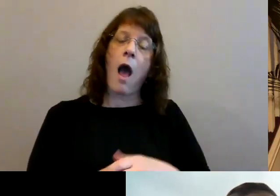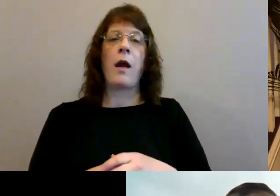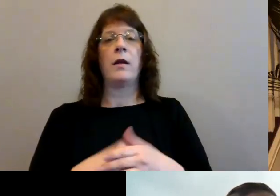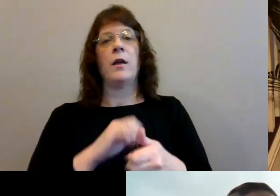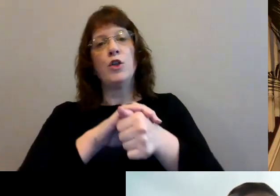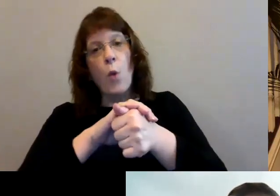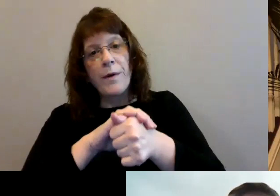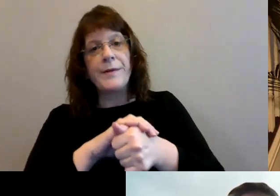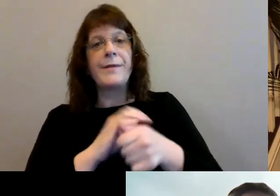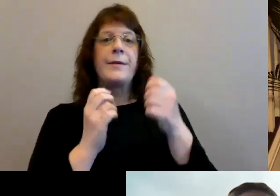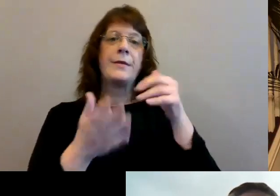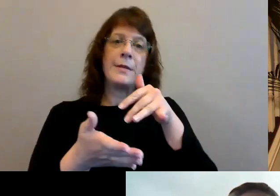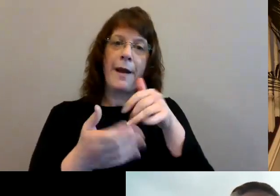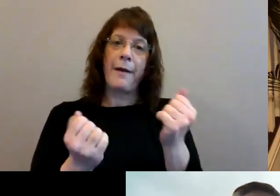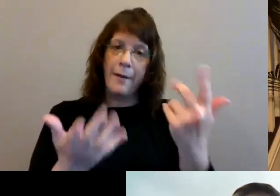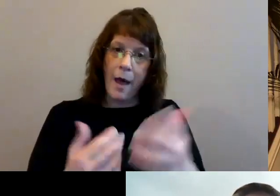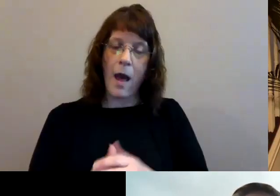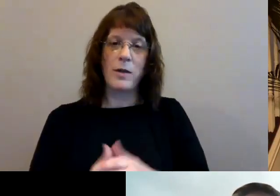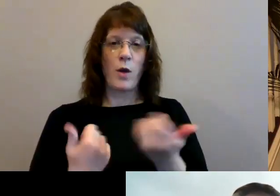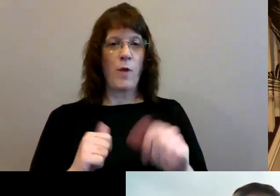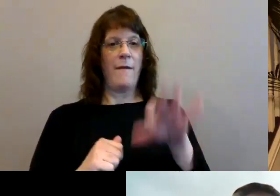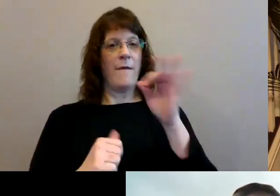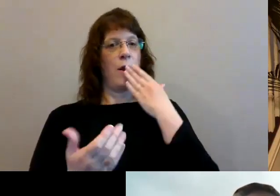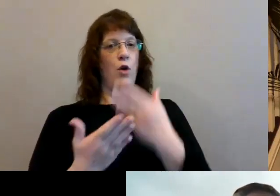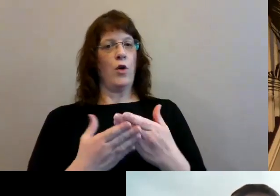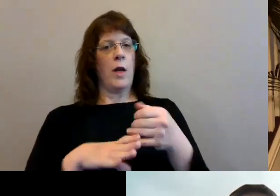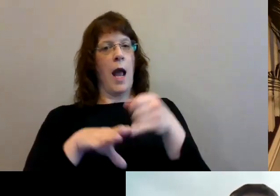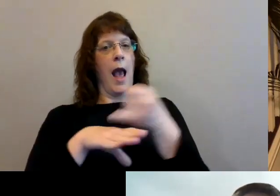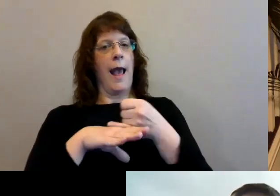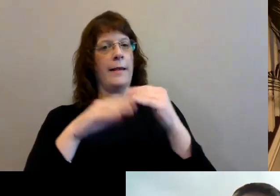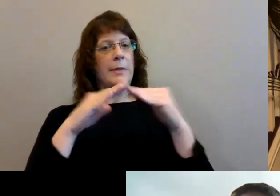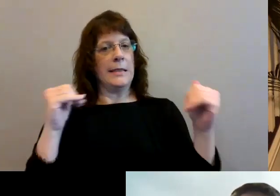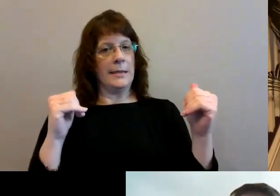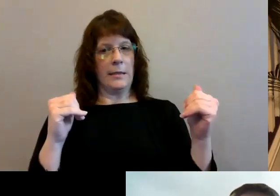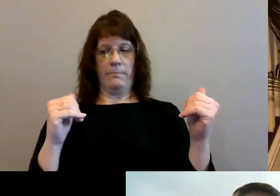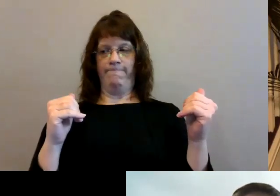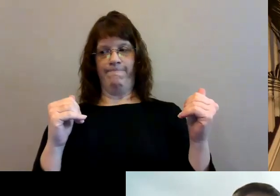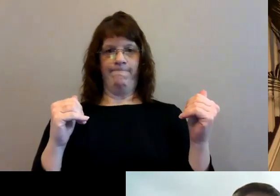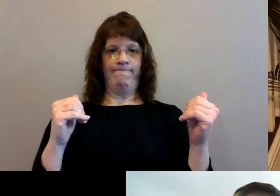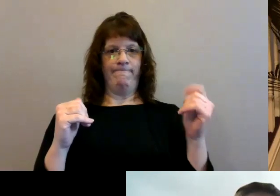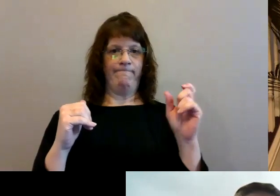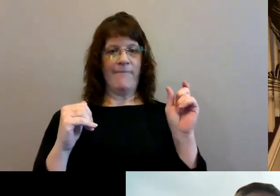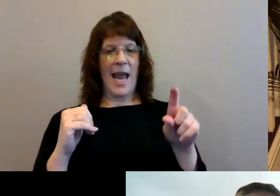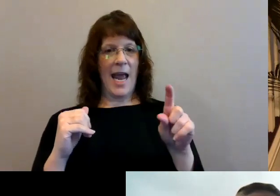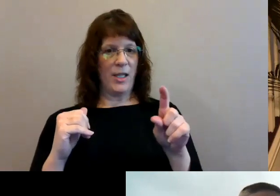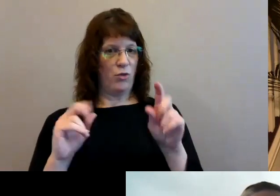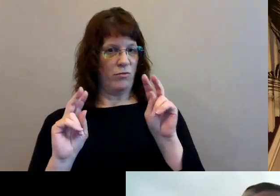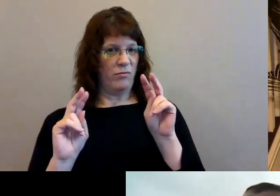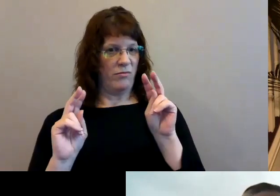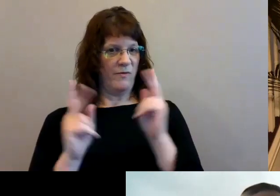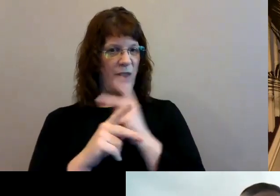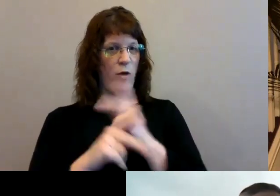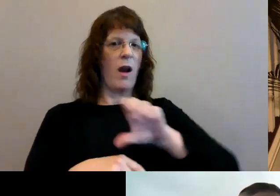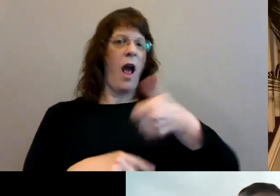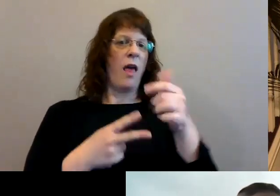I was trying to find a good island system to study, I sort of had to look at other options. And then this